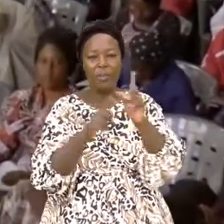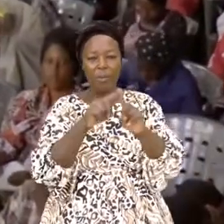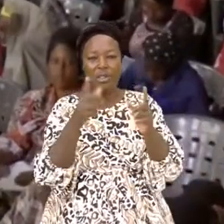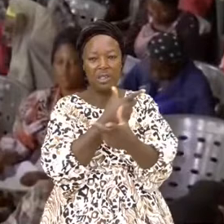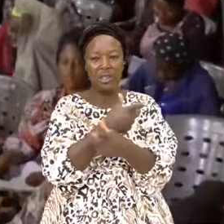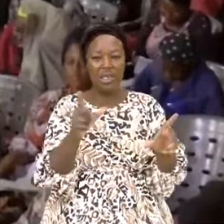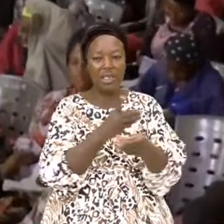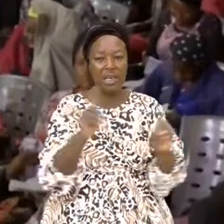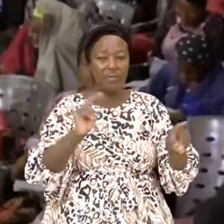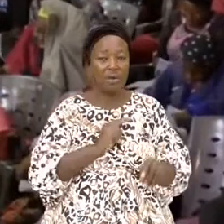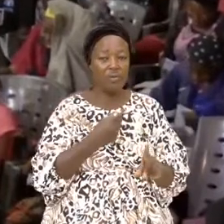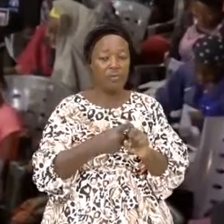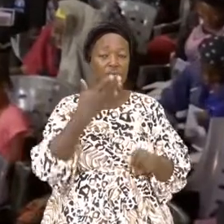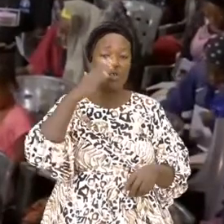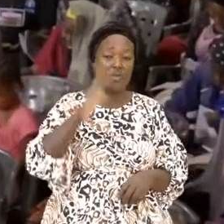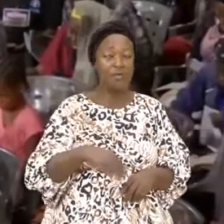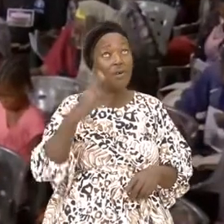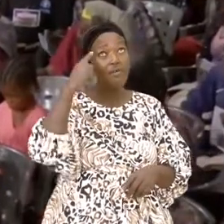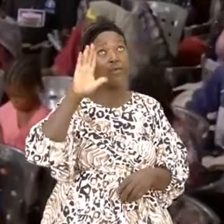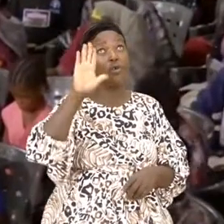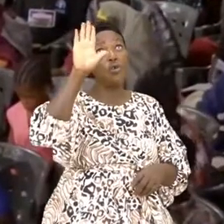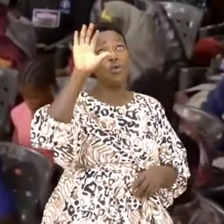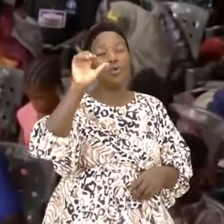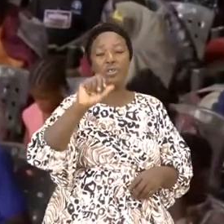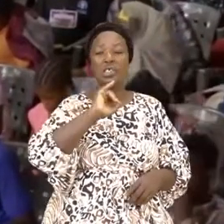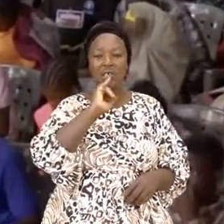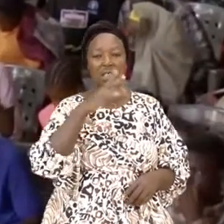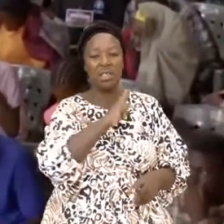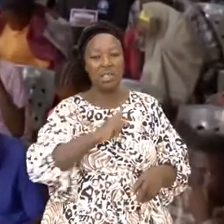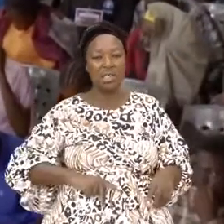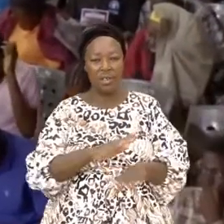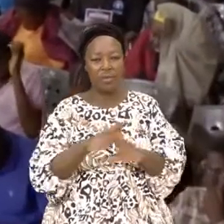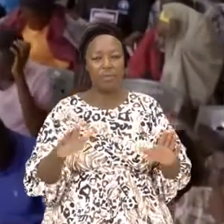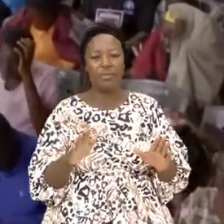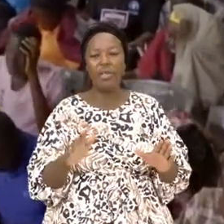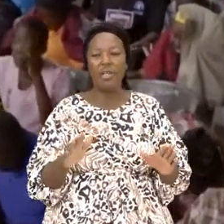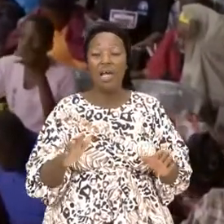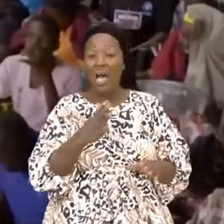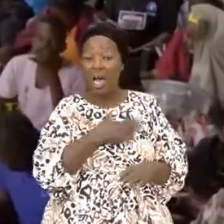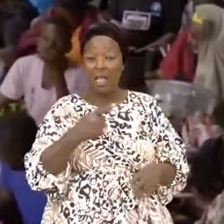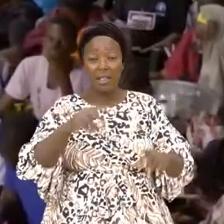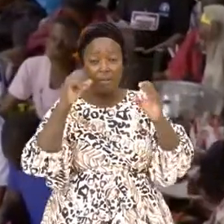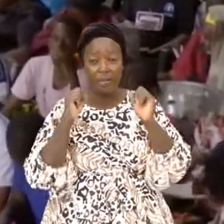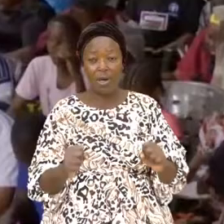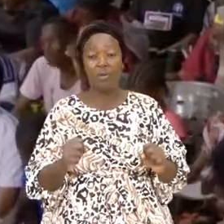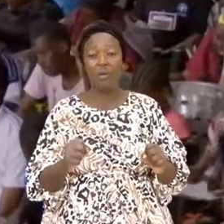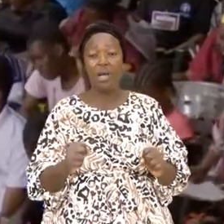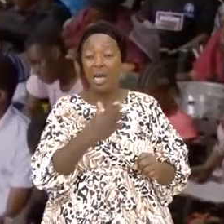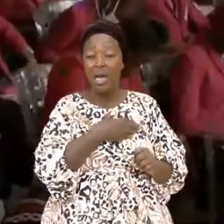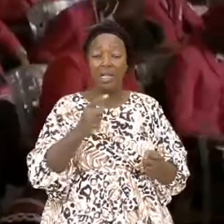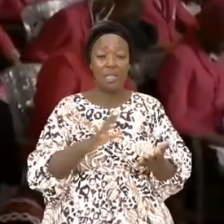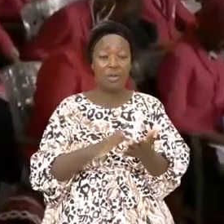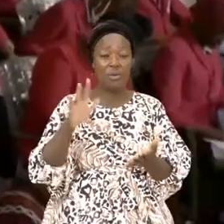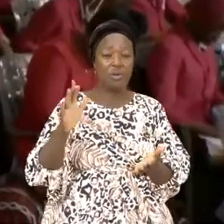us from evil. For thine is the kingdom, and the power, and the